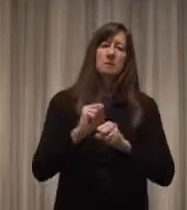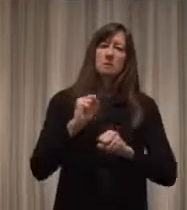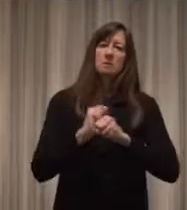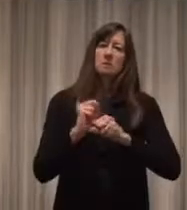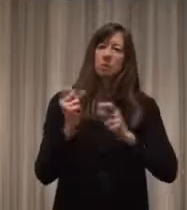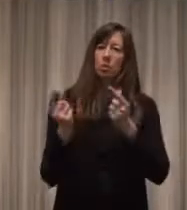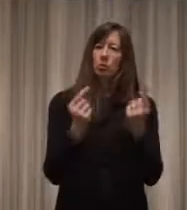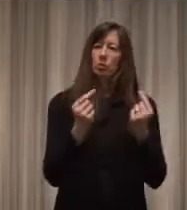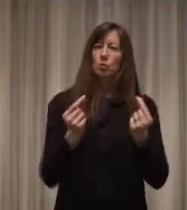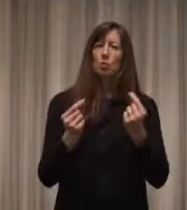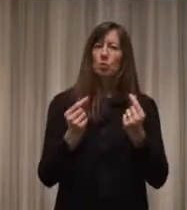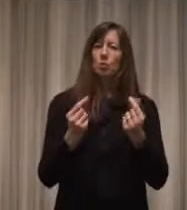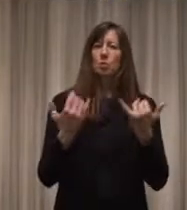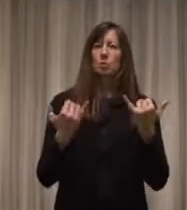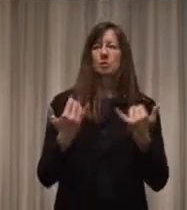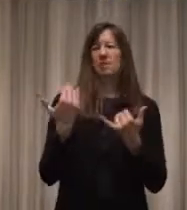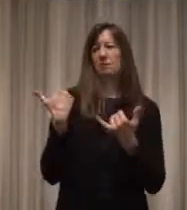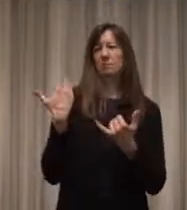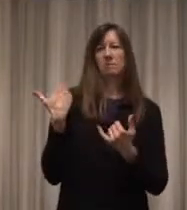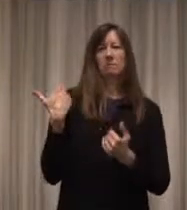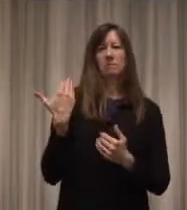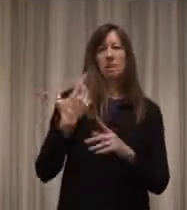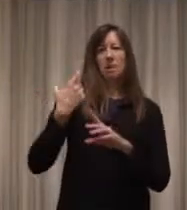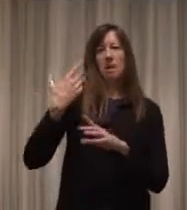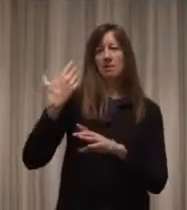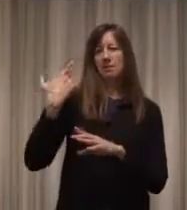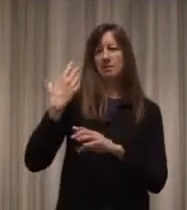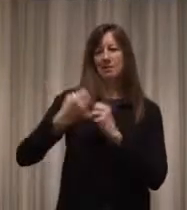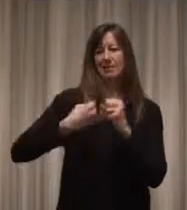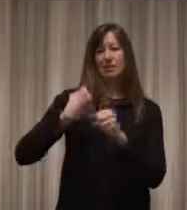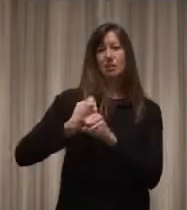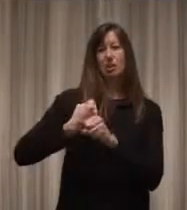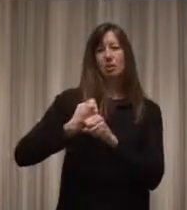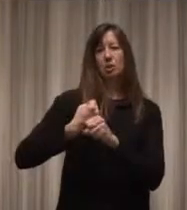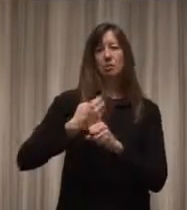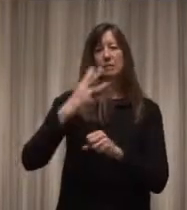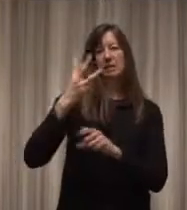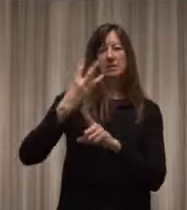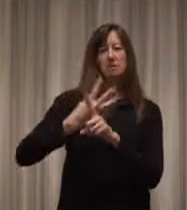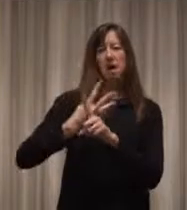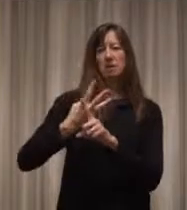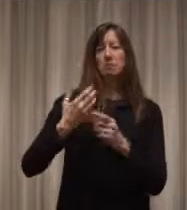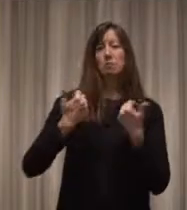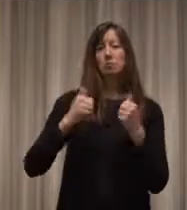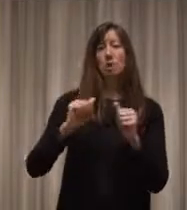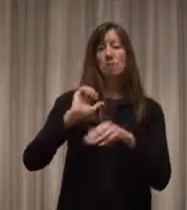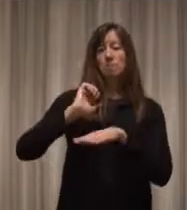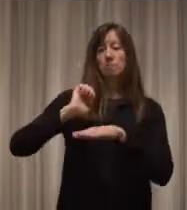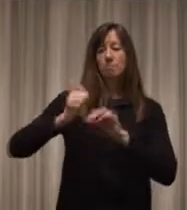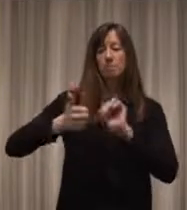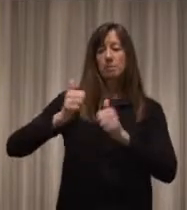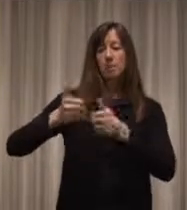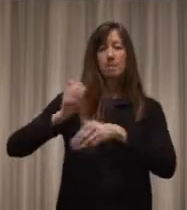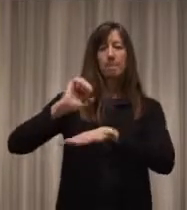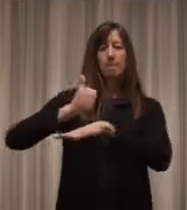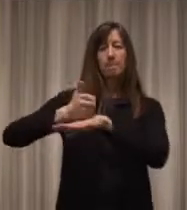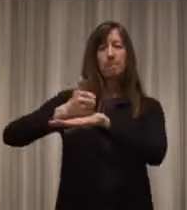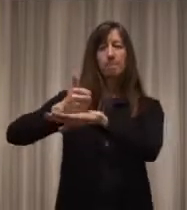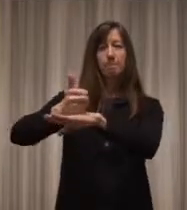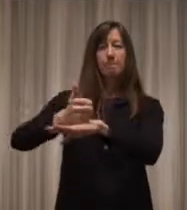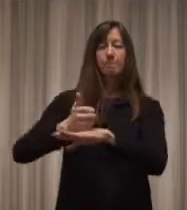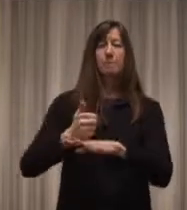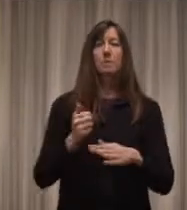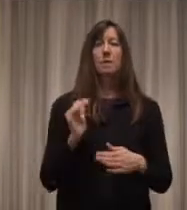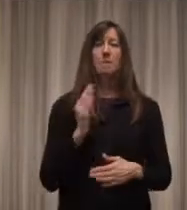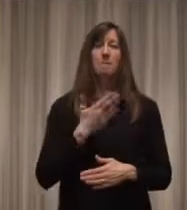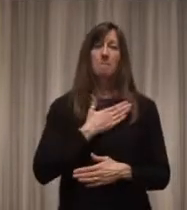midst of the pandemic, doing everything we can to ensure we're making progress on one of my big 5 priorities, which